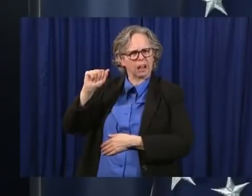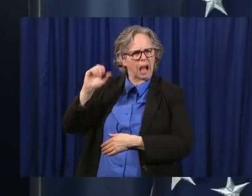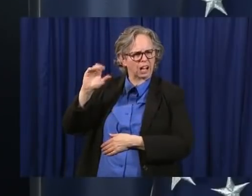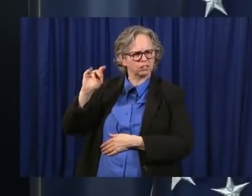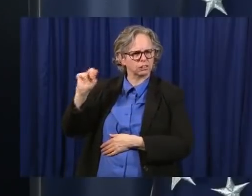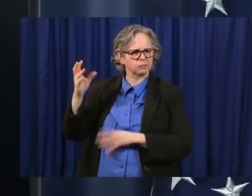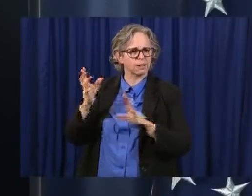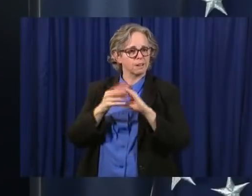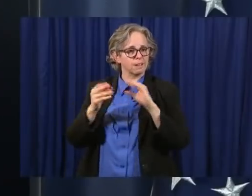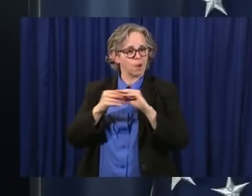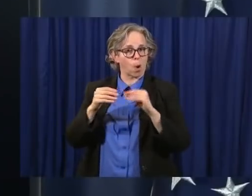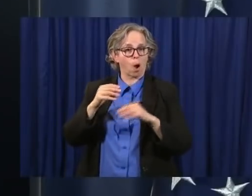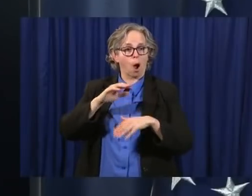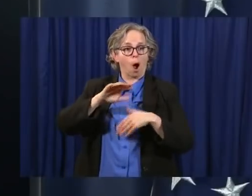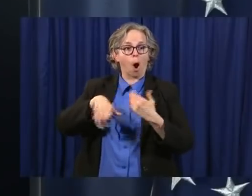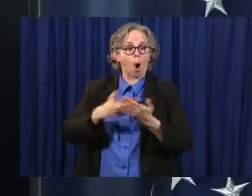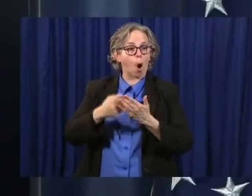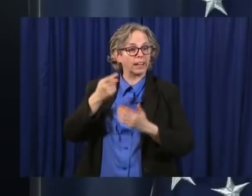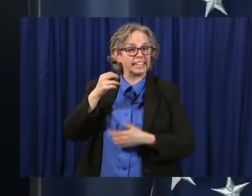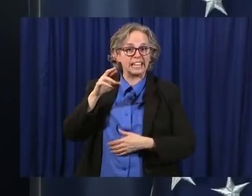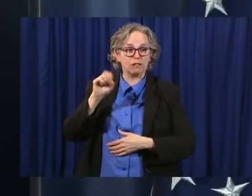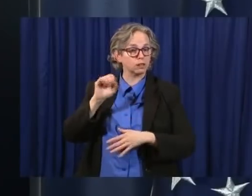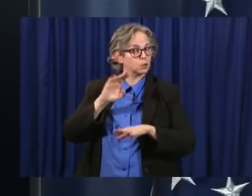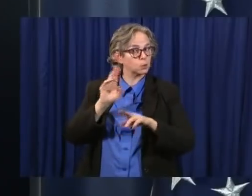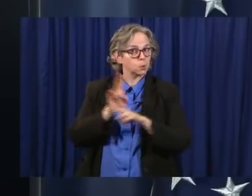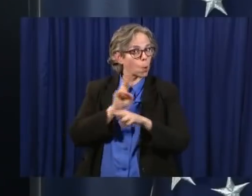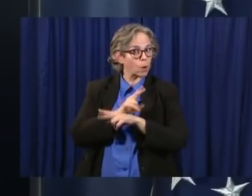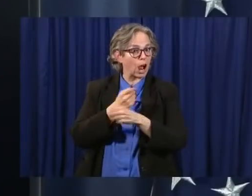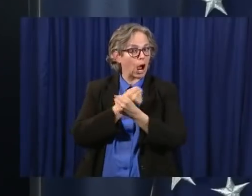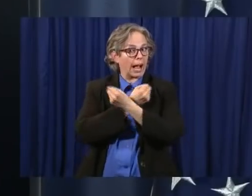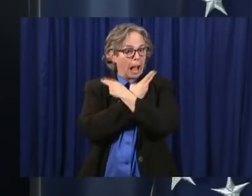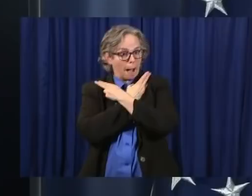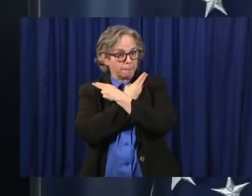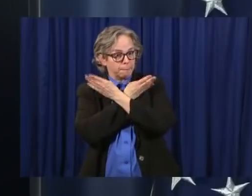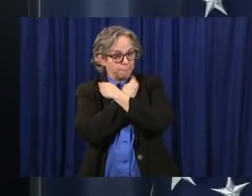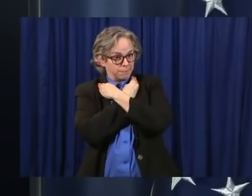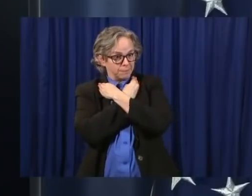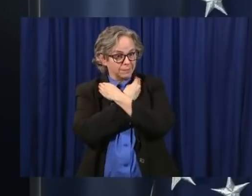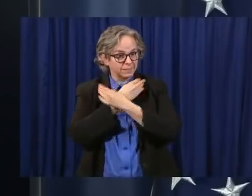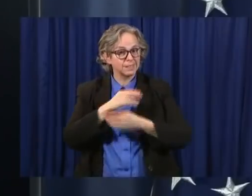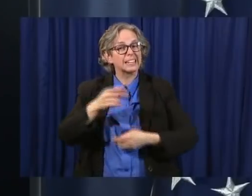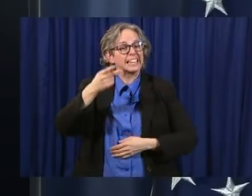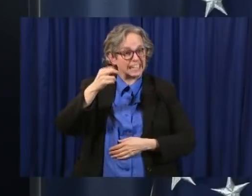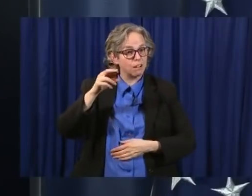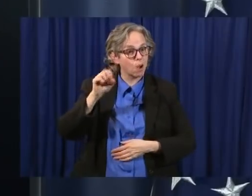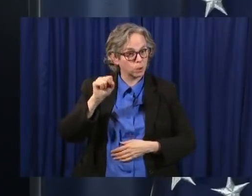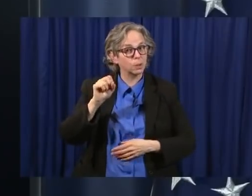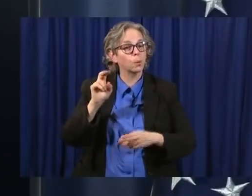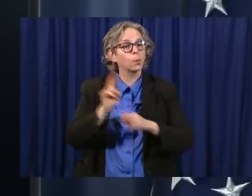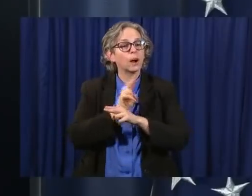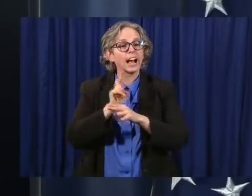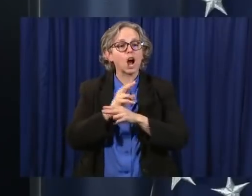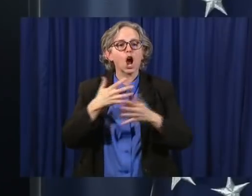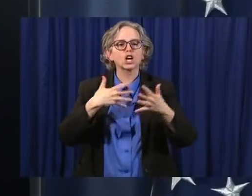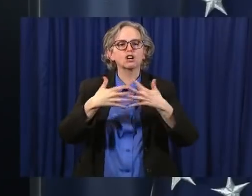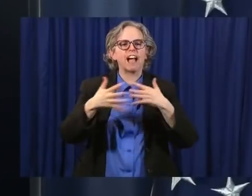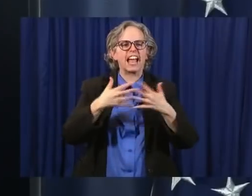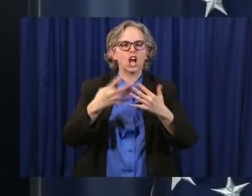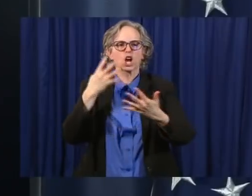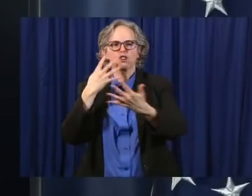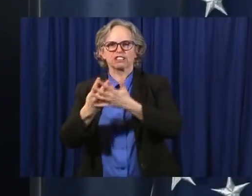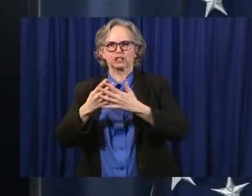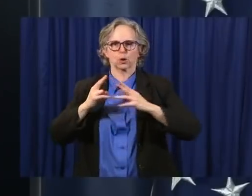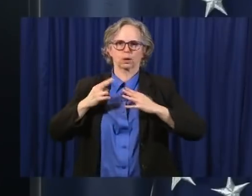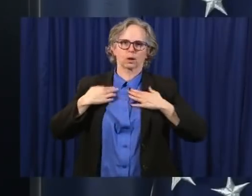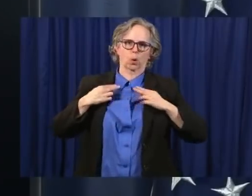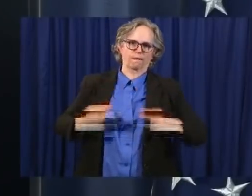think heroes might wear gray correction officer uniforms, actually. They are coming into a prison where they know good and well